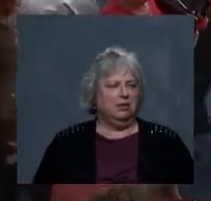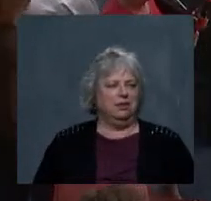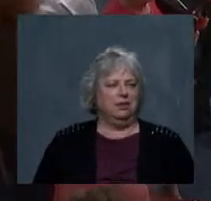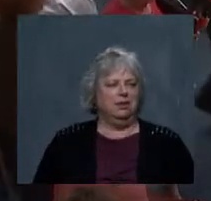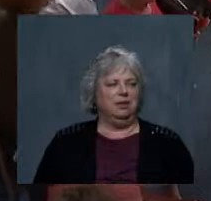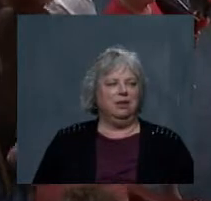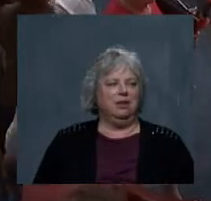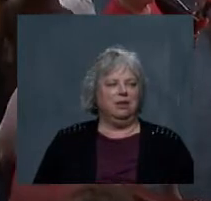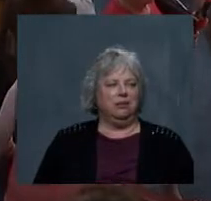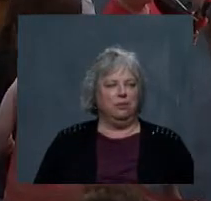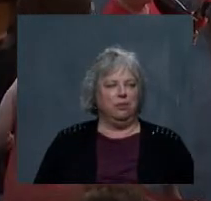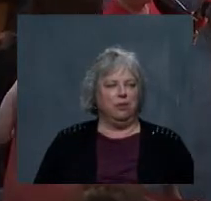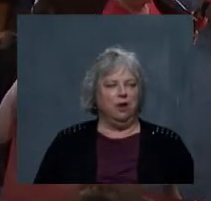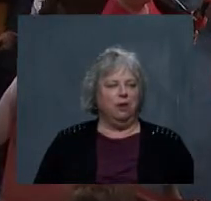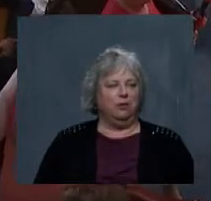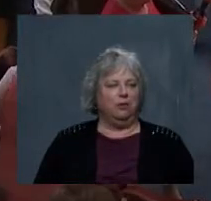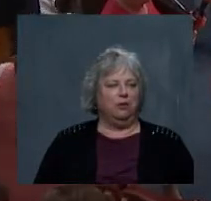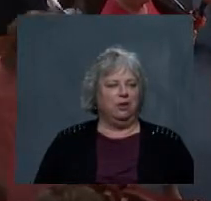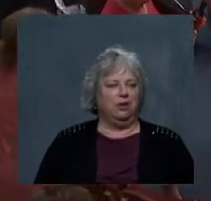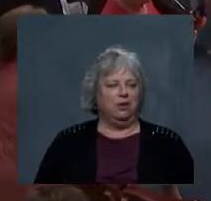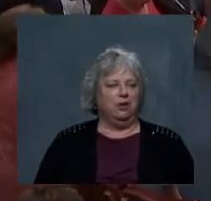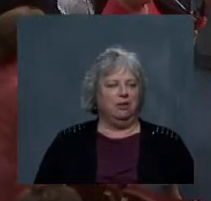was, wasn't it?